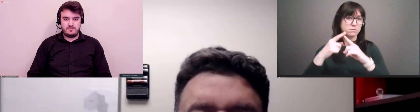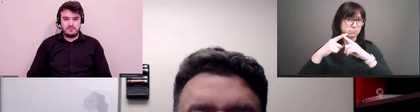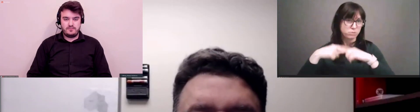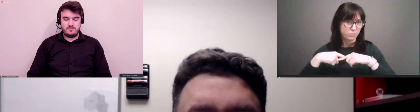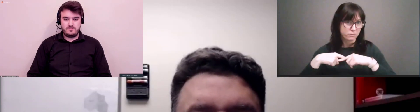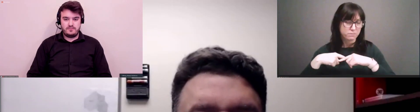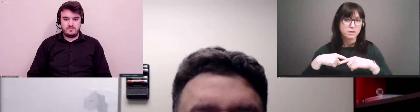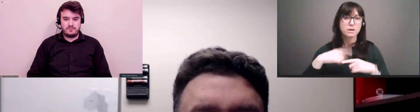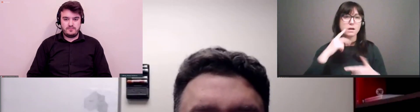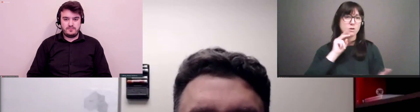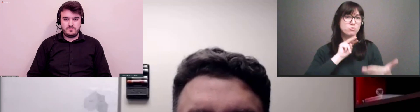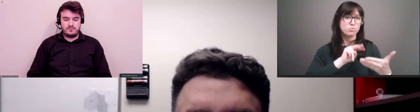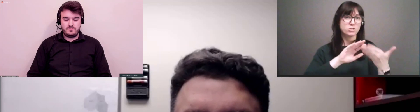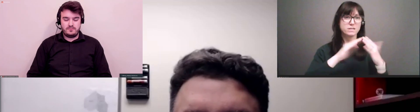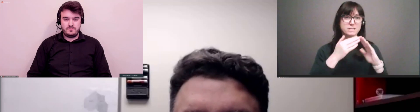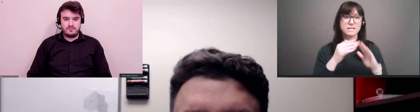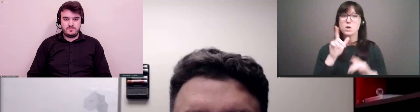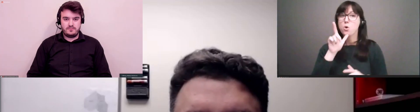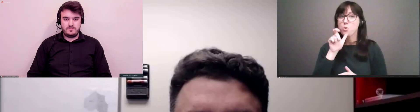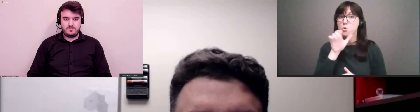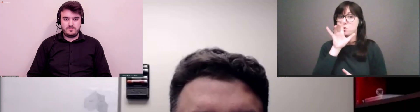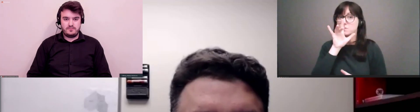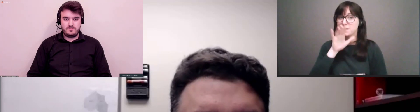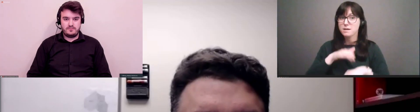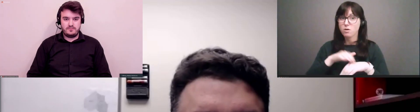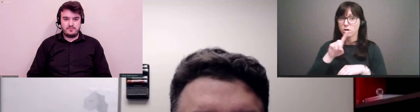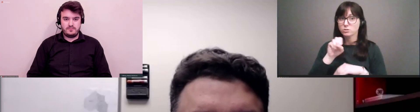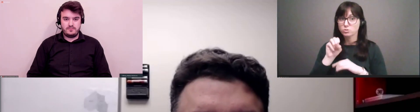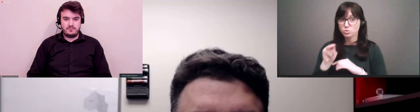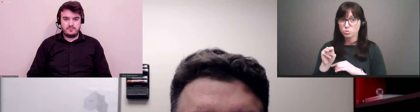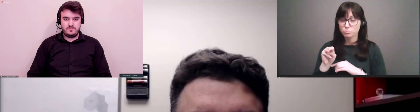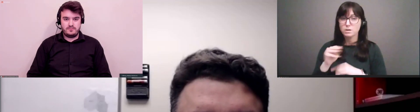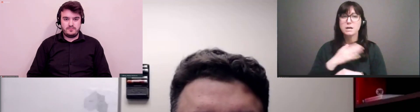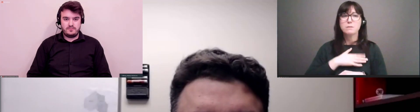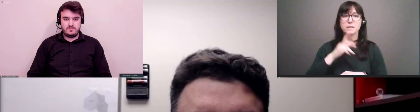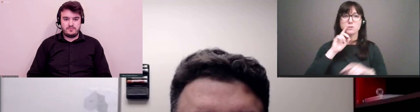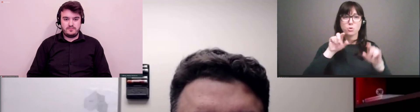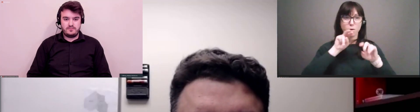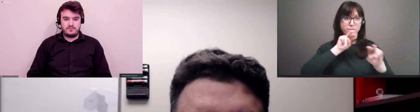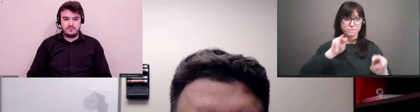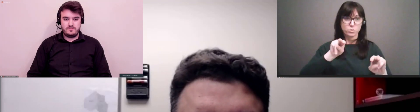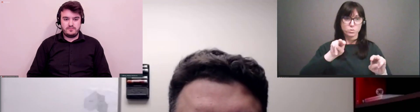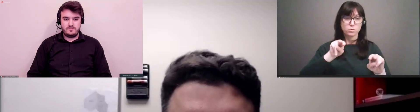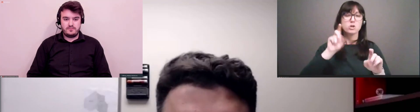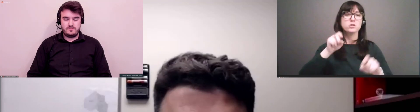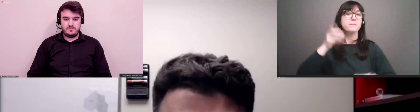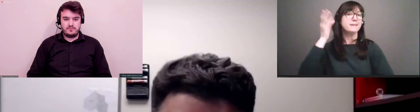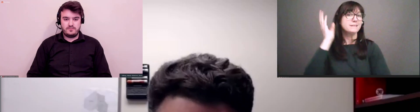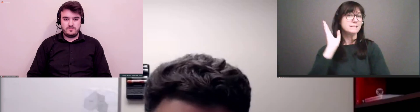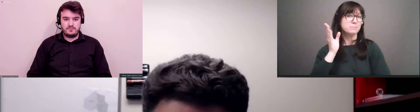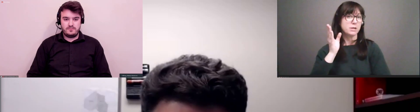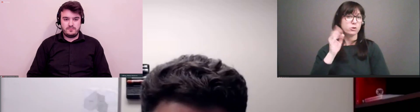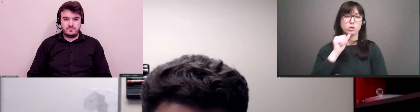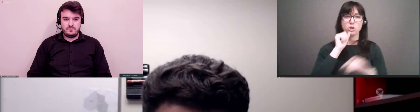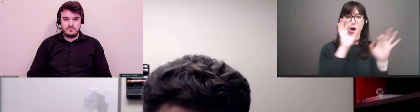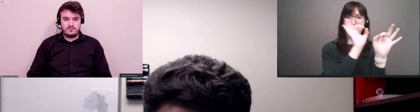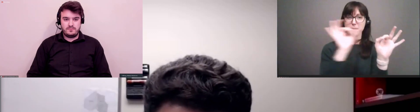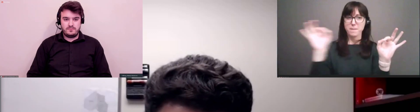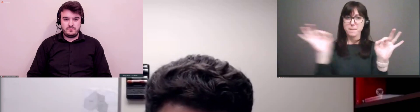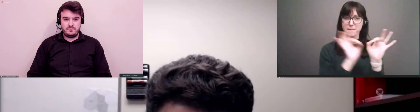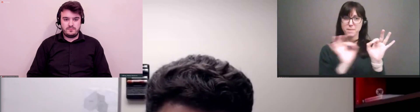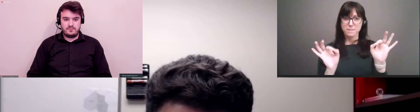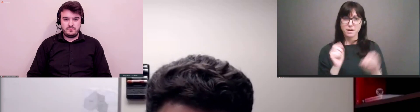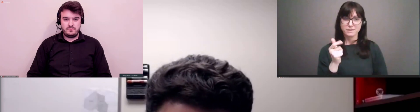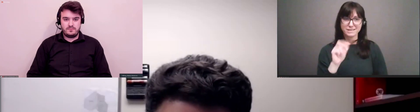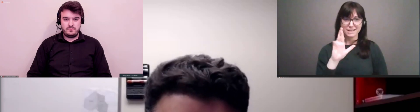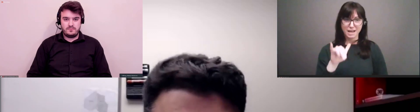the city official who is speaking on Zoom, please put your view on speaker view instead of gallery view. The button for this is